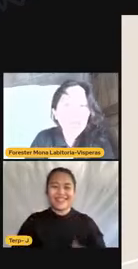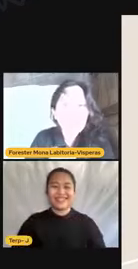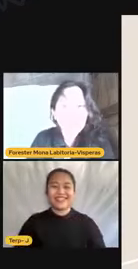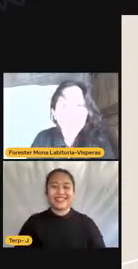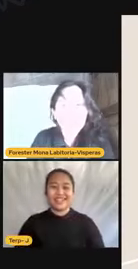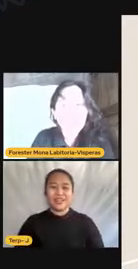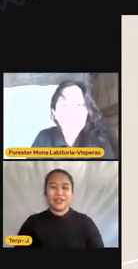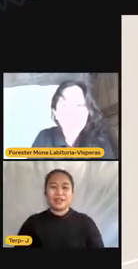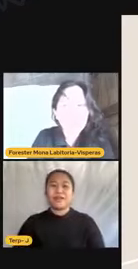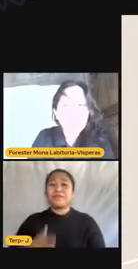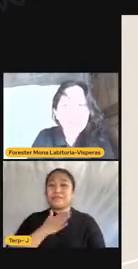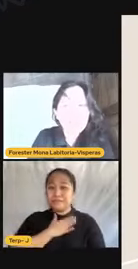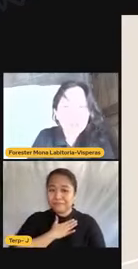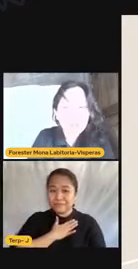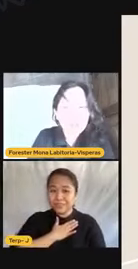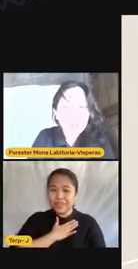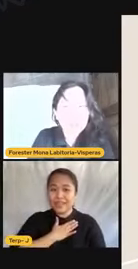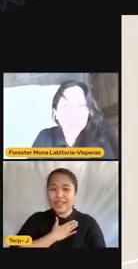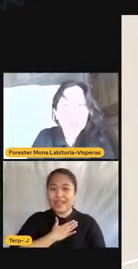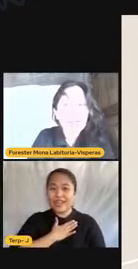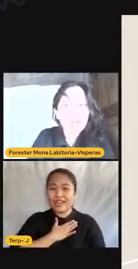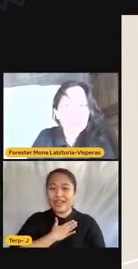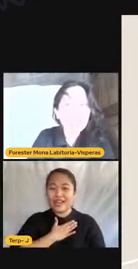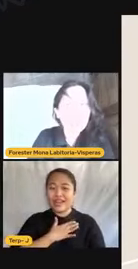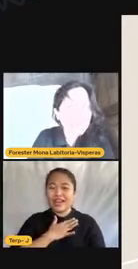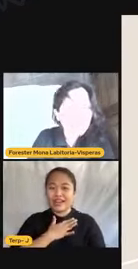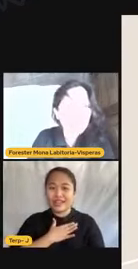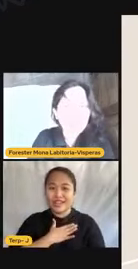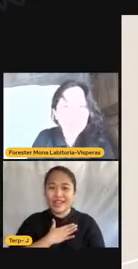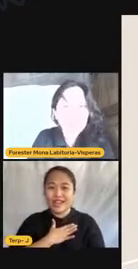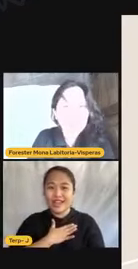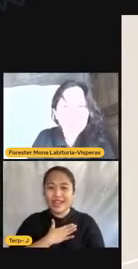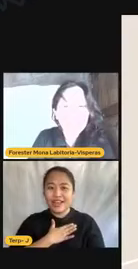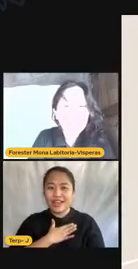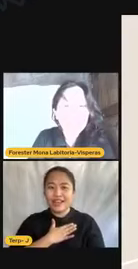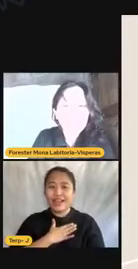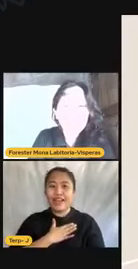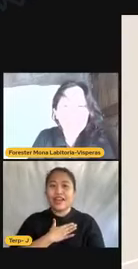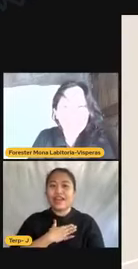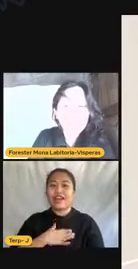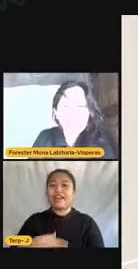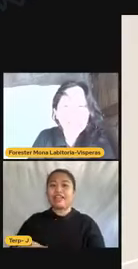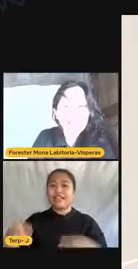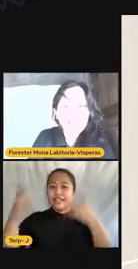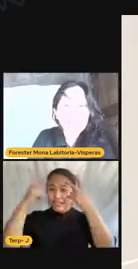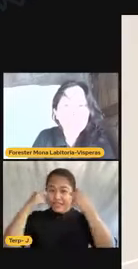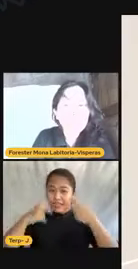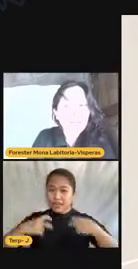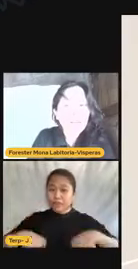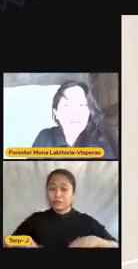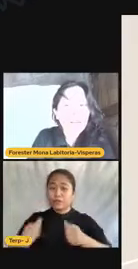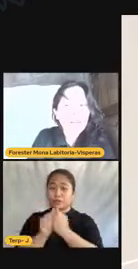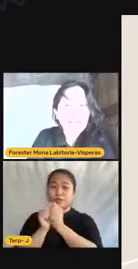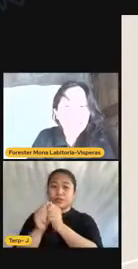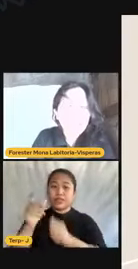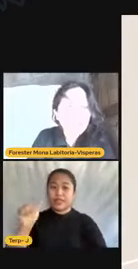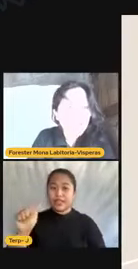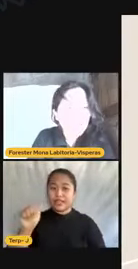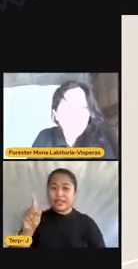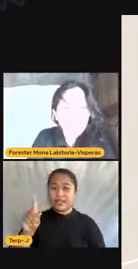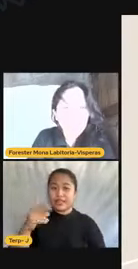Ako din po, I'm a person with lived experience. I was also diagnosed with adult ADHD, depression and anxiety.